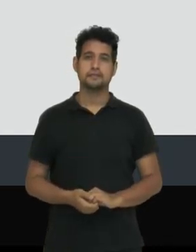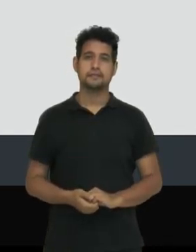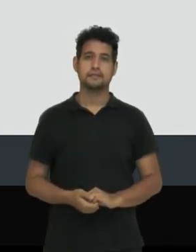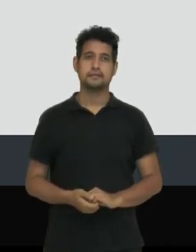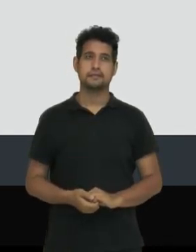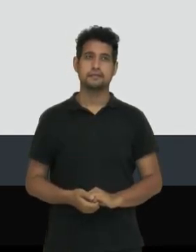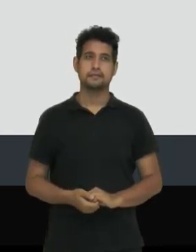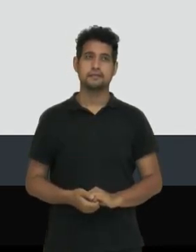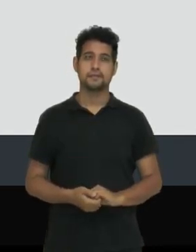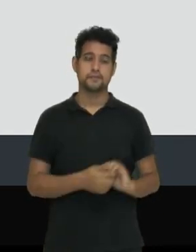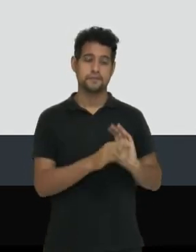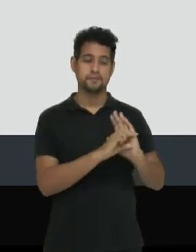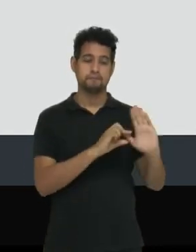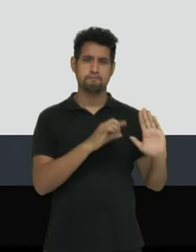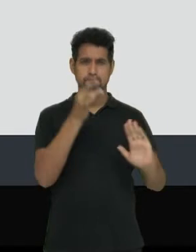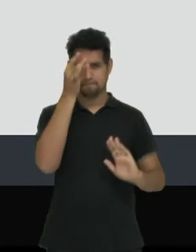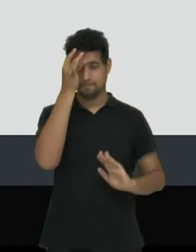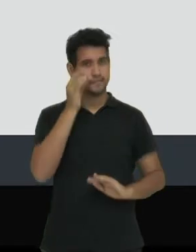Bird watching.